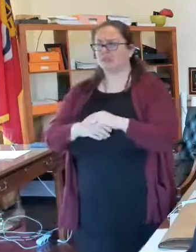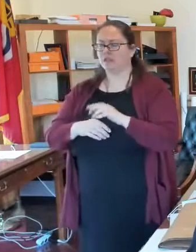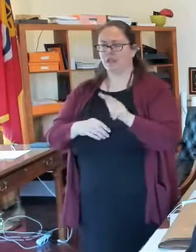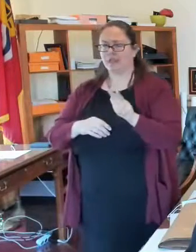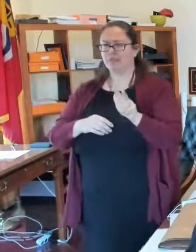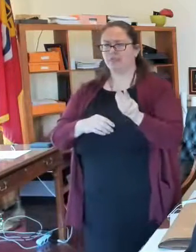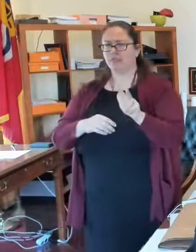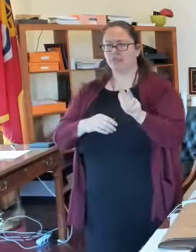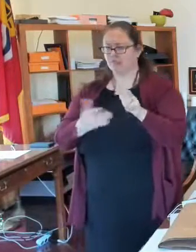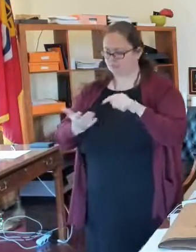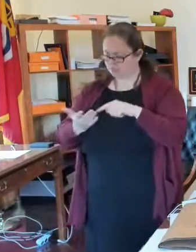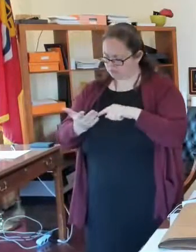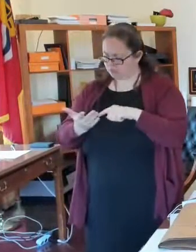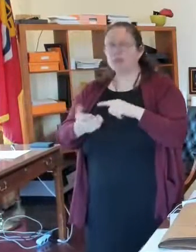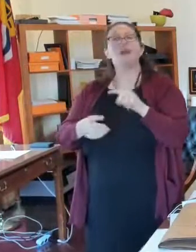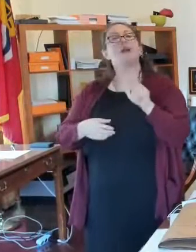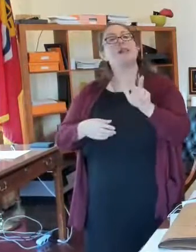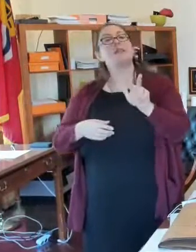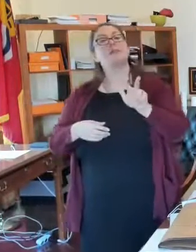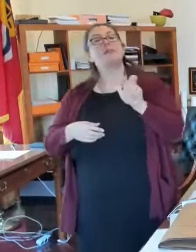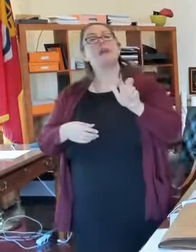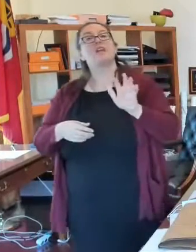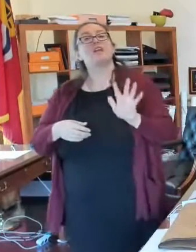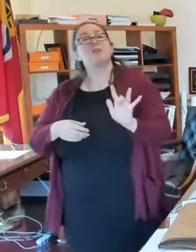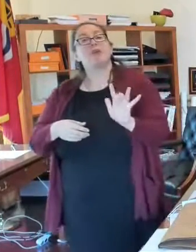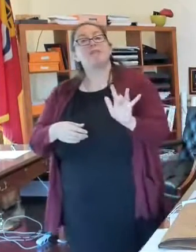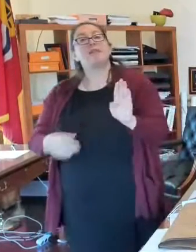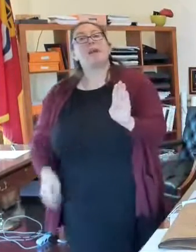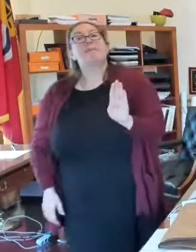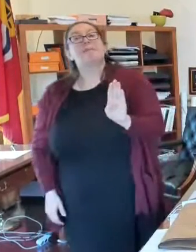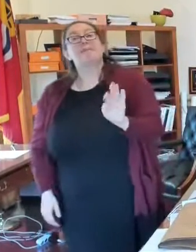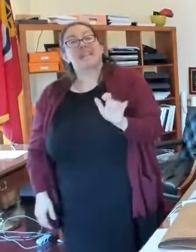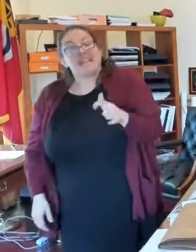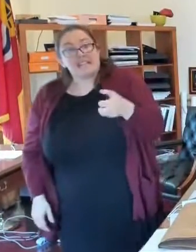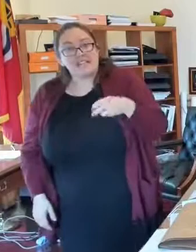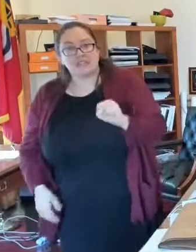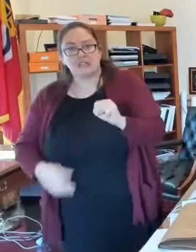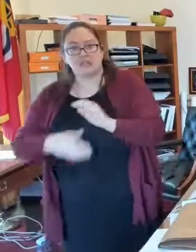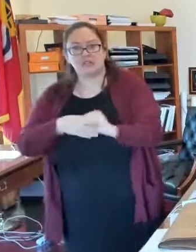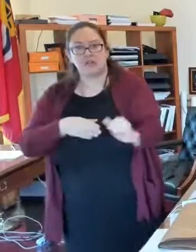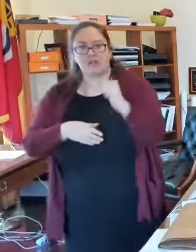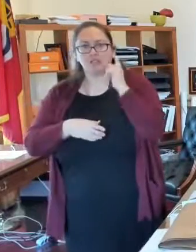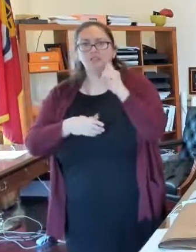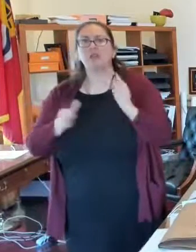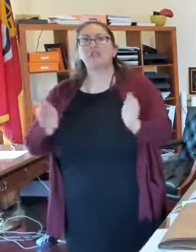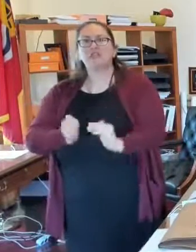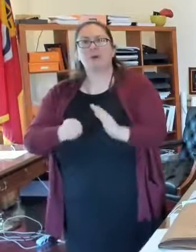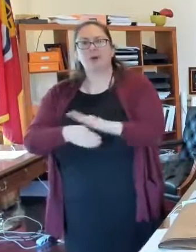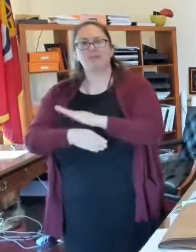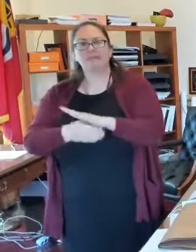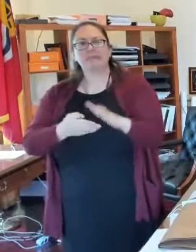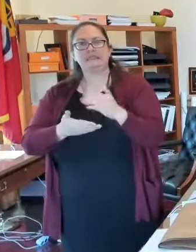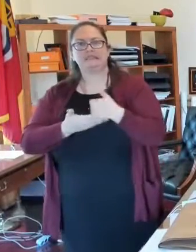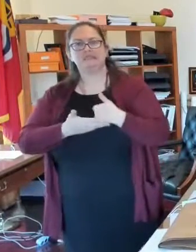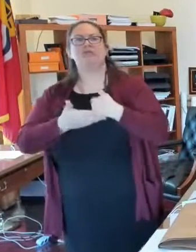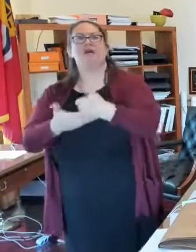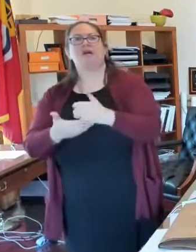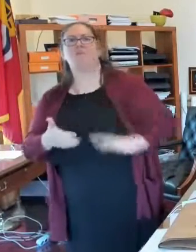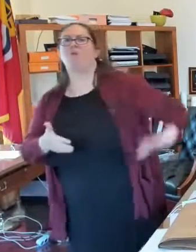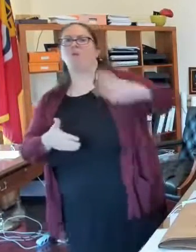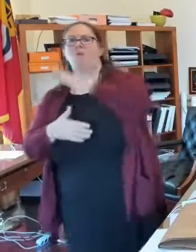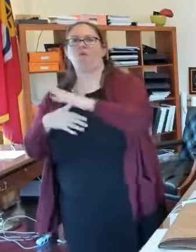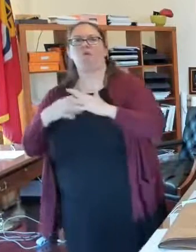let me get the number here, $325 billion for small business assistance nationwide.